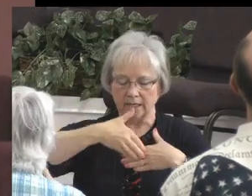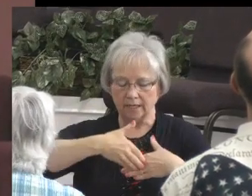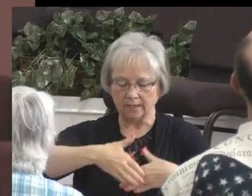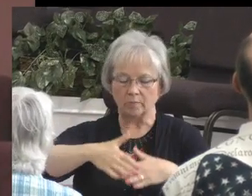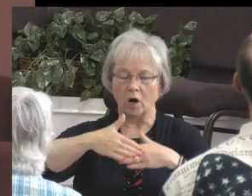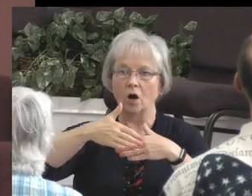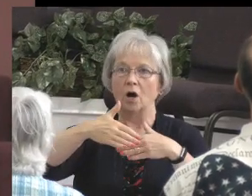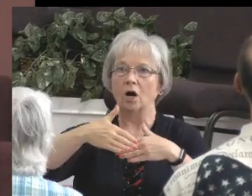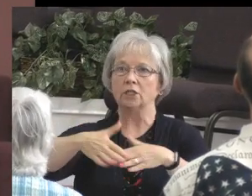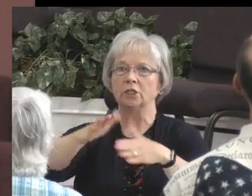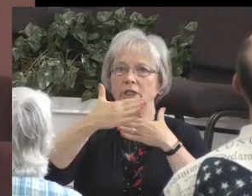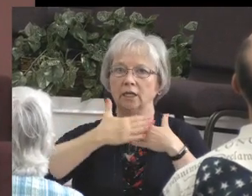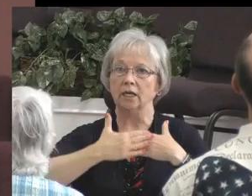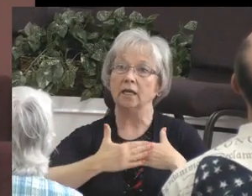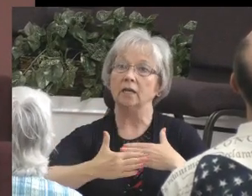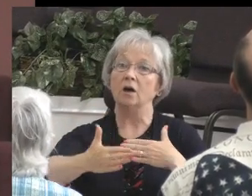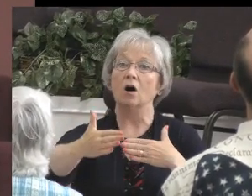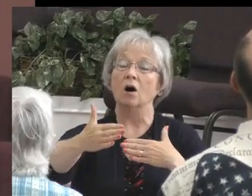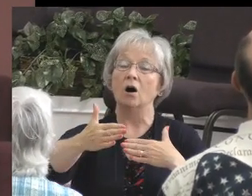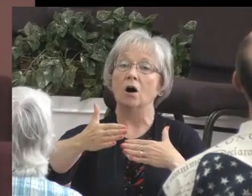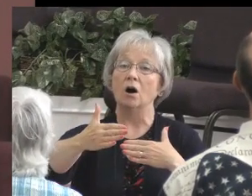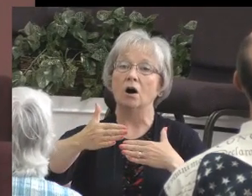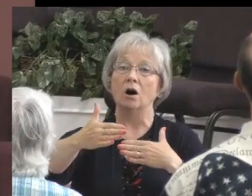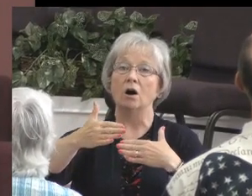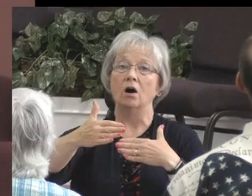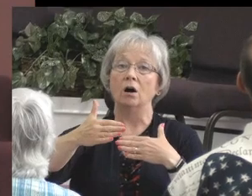is marching